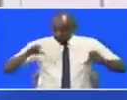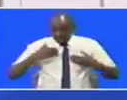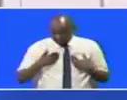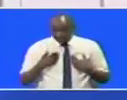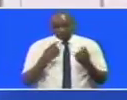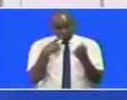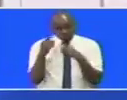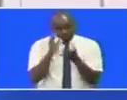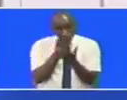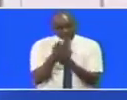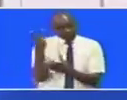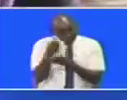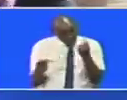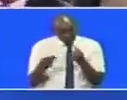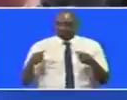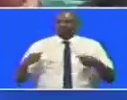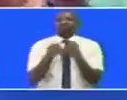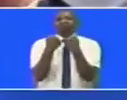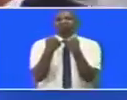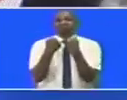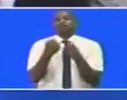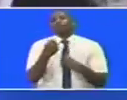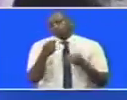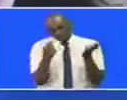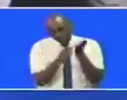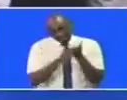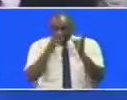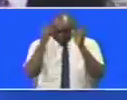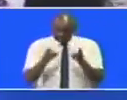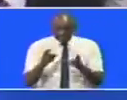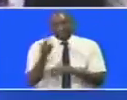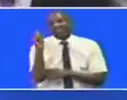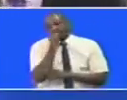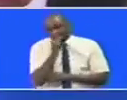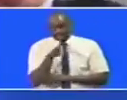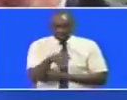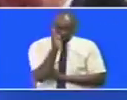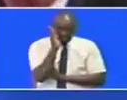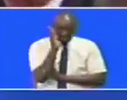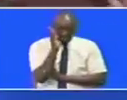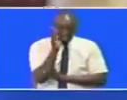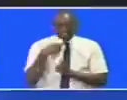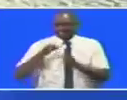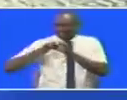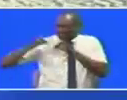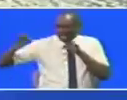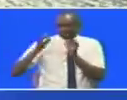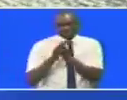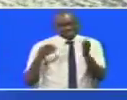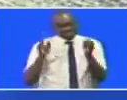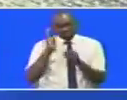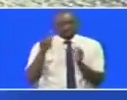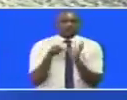talks between the two countries hit a deadlock, with Uganda differing on the pipeline route, citing distance and security